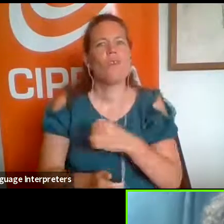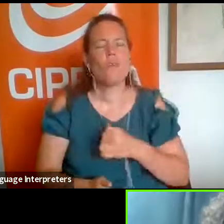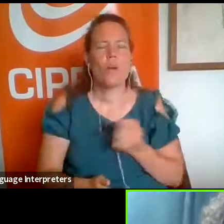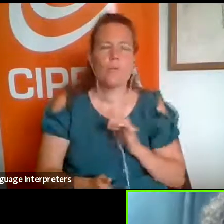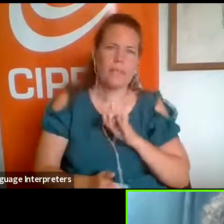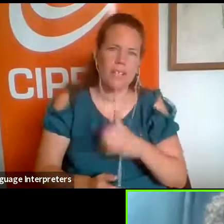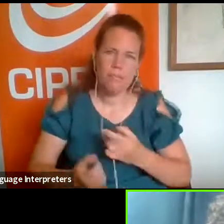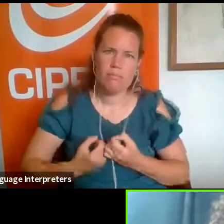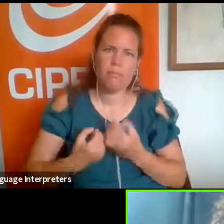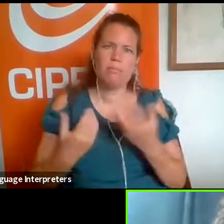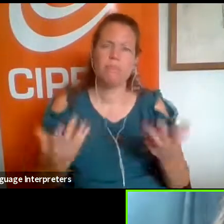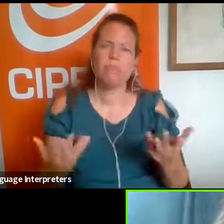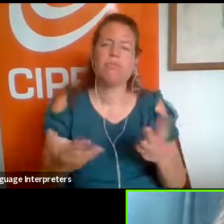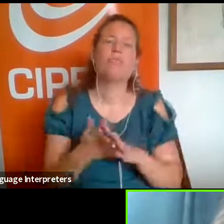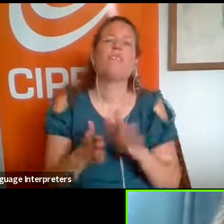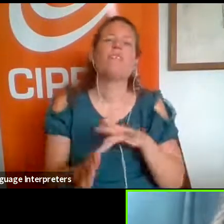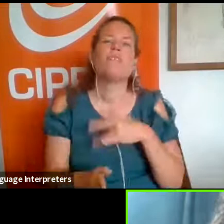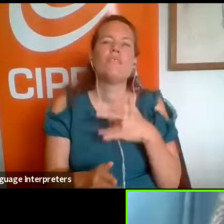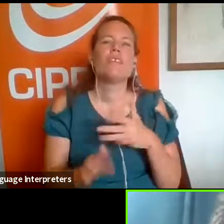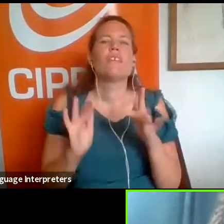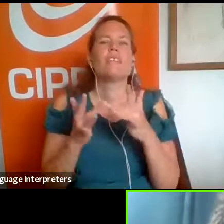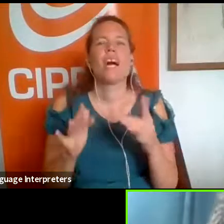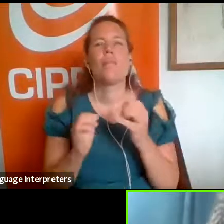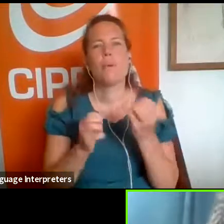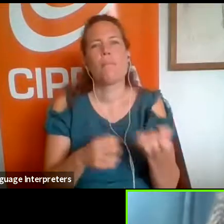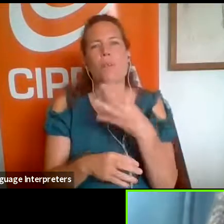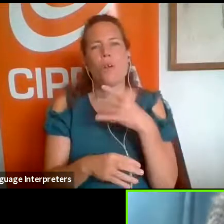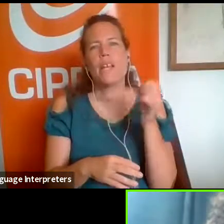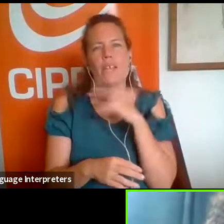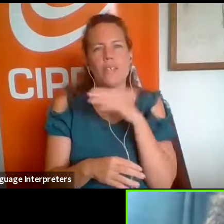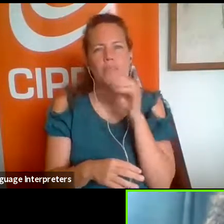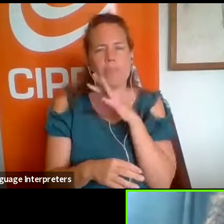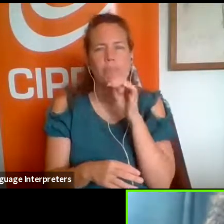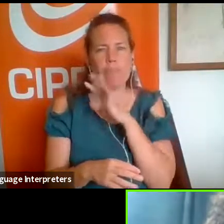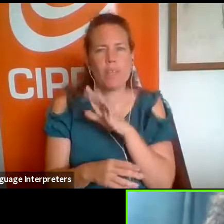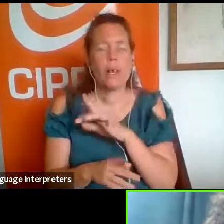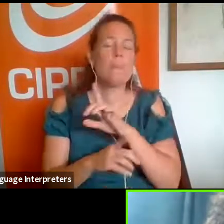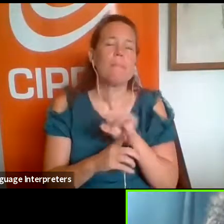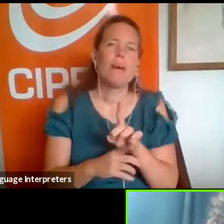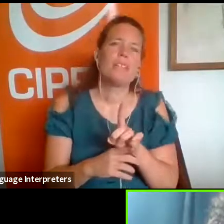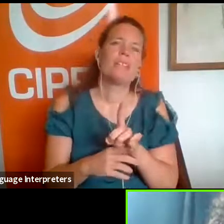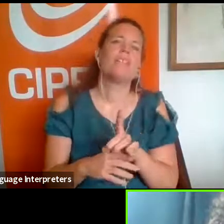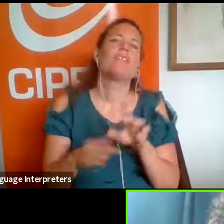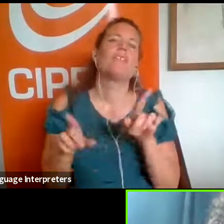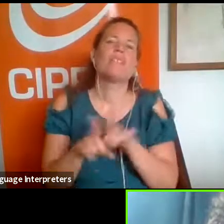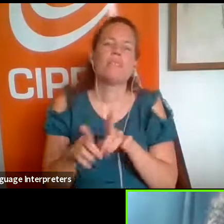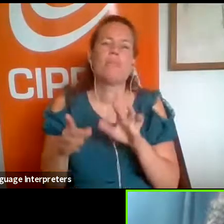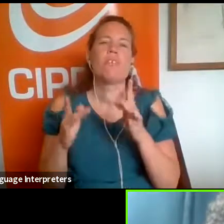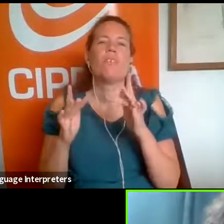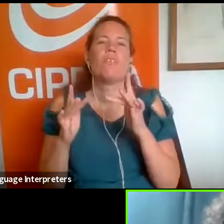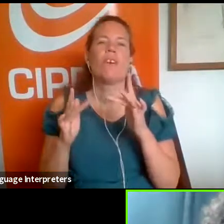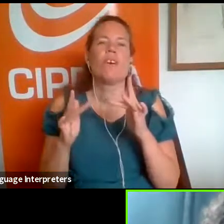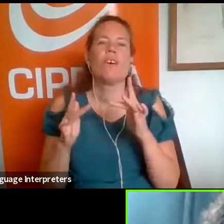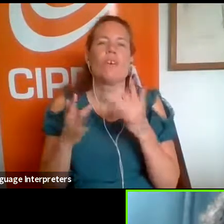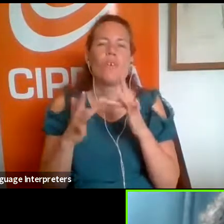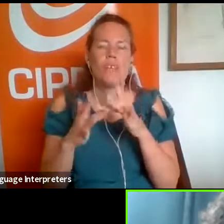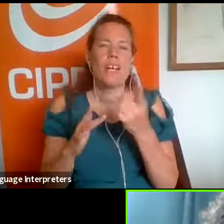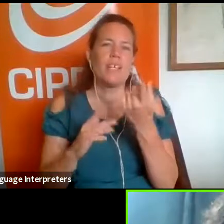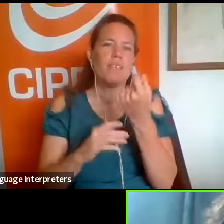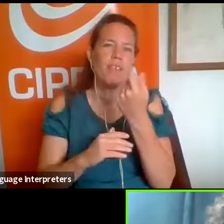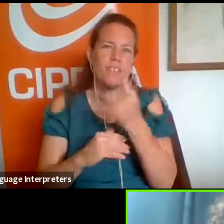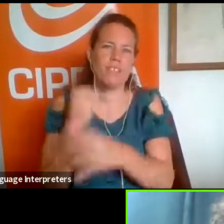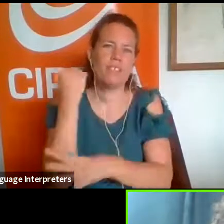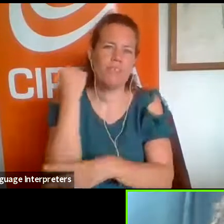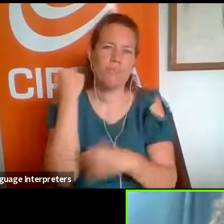then they would experience cyberbullying. But also we see a lot of online financial fraud, naturally, because, you know, we're all